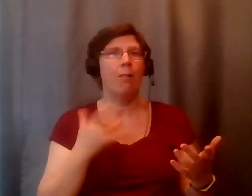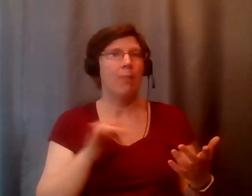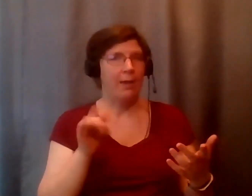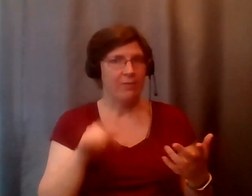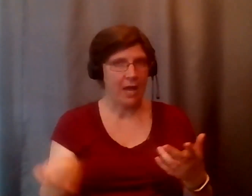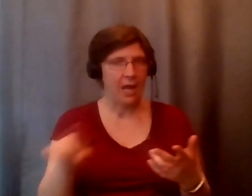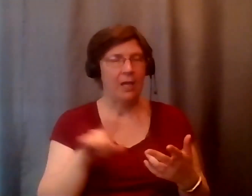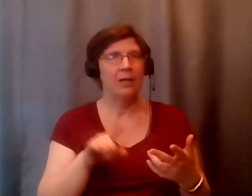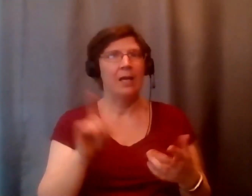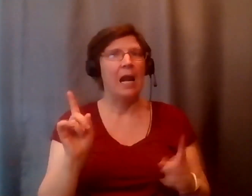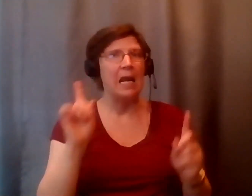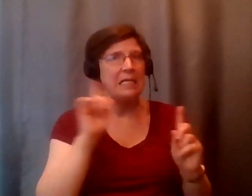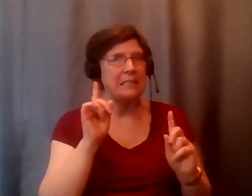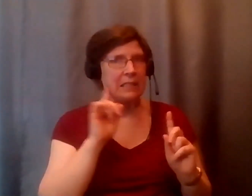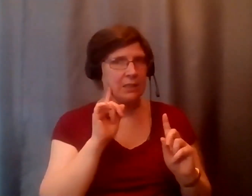at least listened.